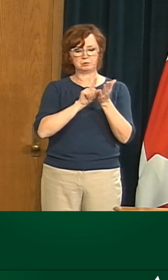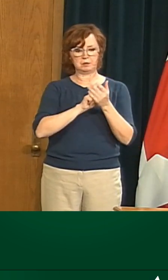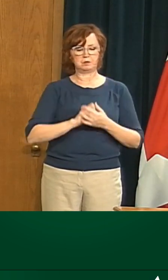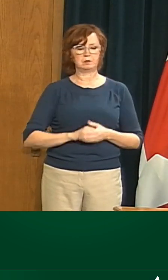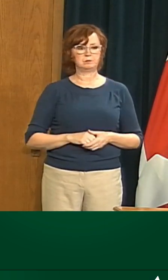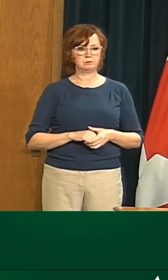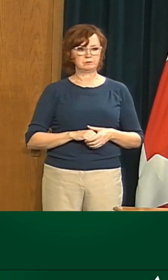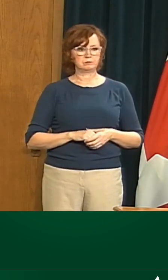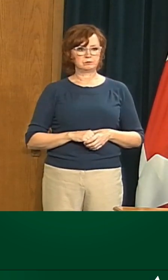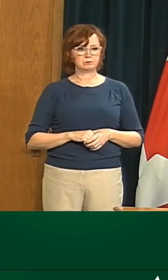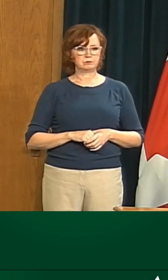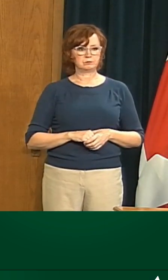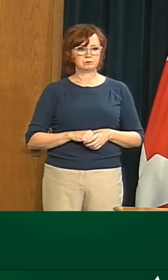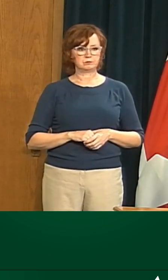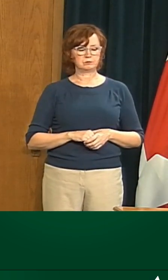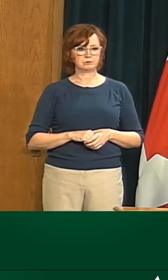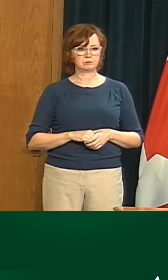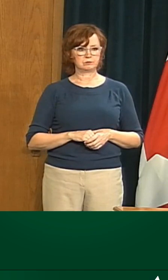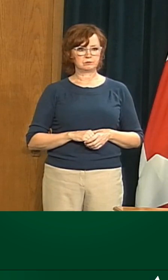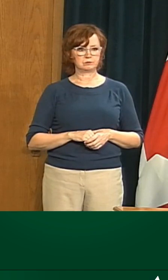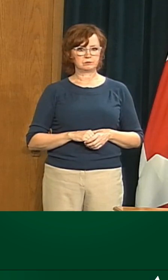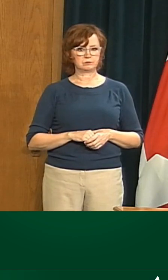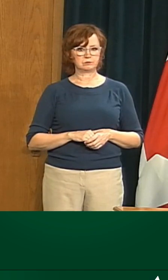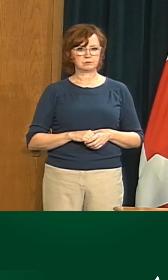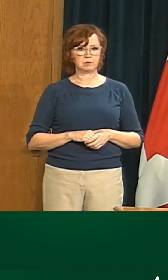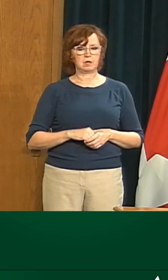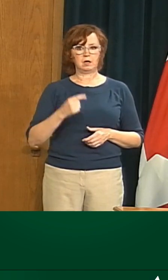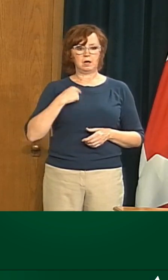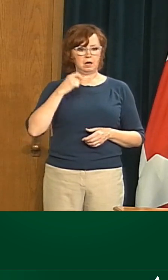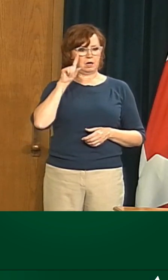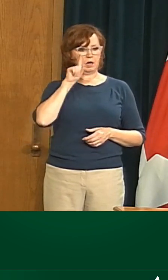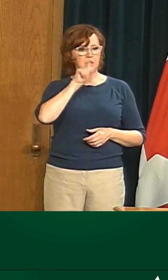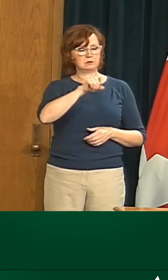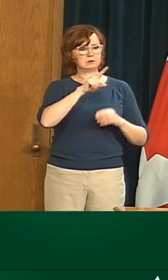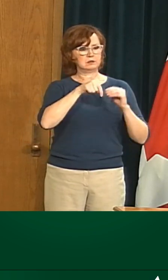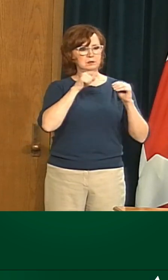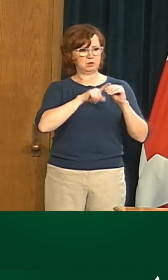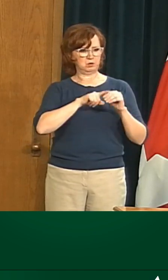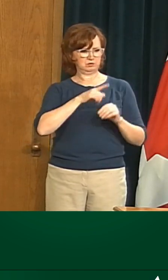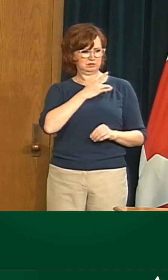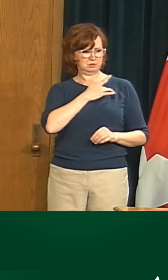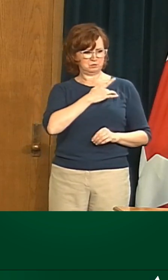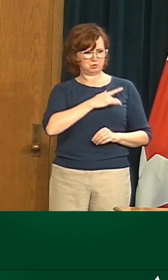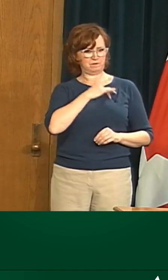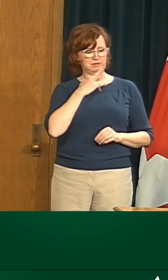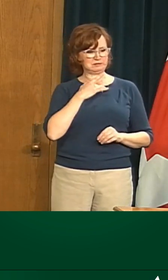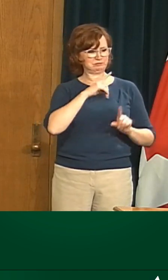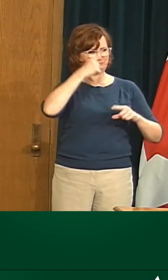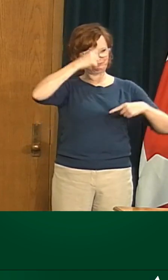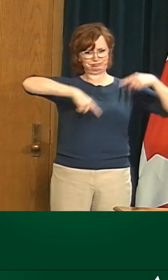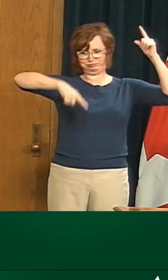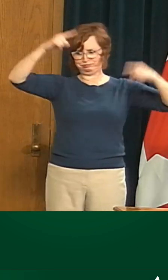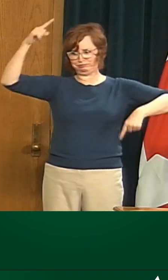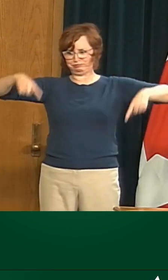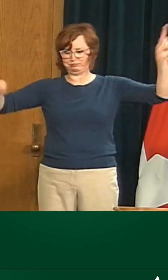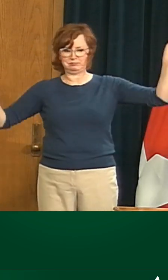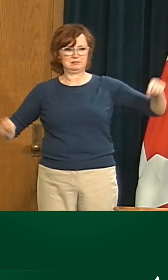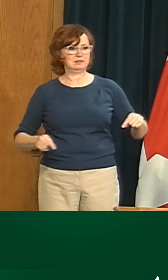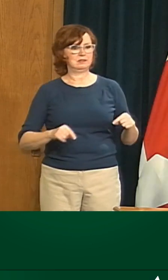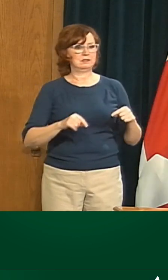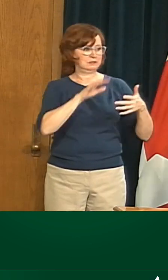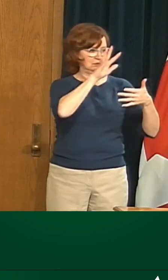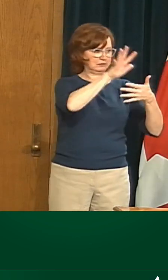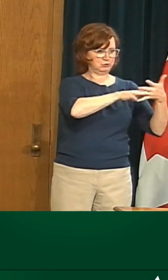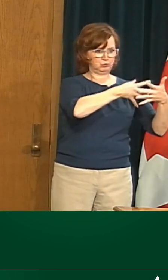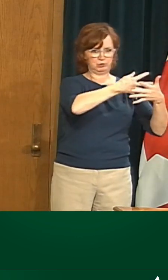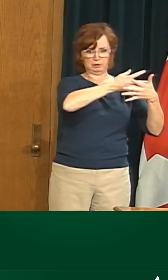having different provinces on different schedules when it comes to lifting these restrictions and physical distancing. Do you see any concerns here in terms of a national